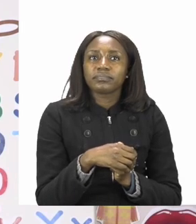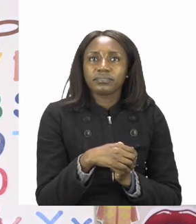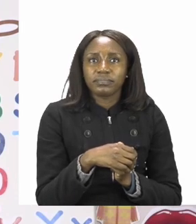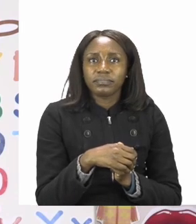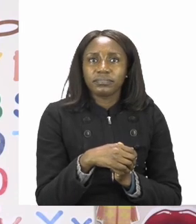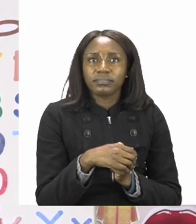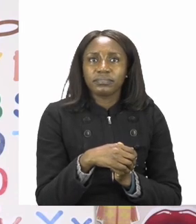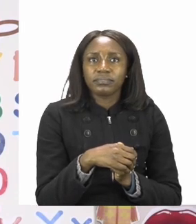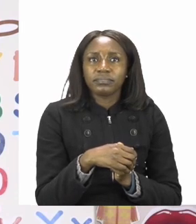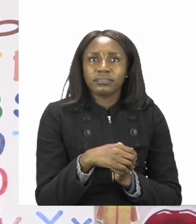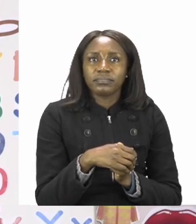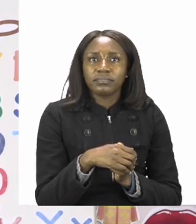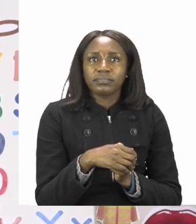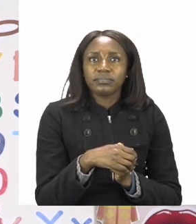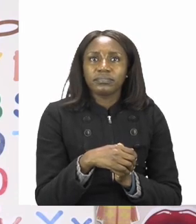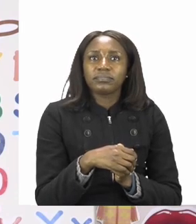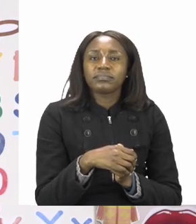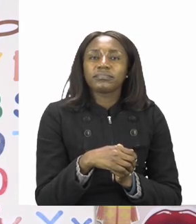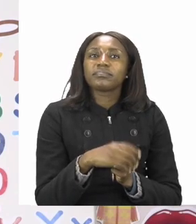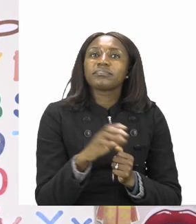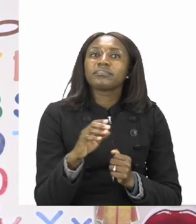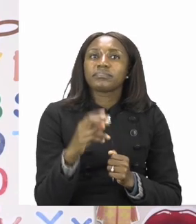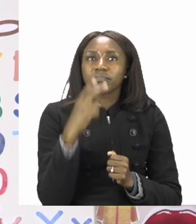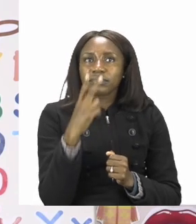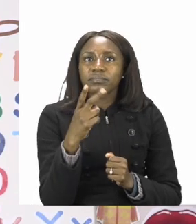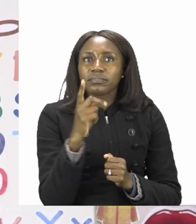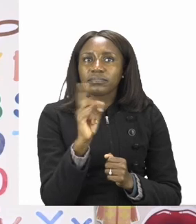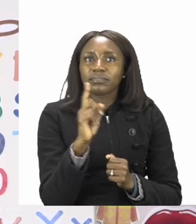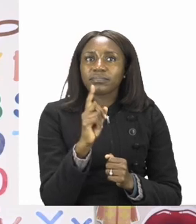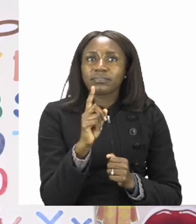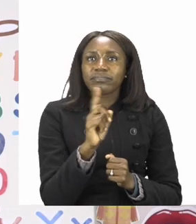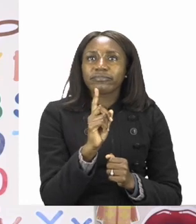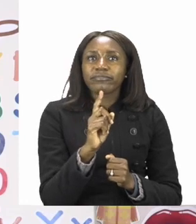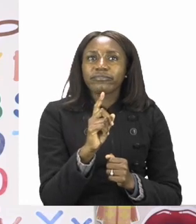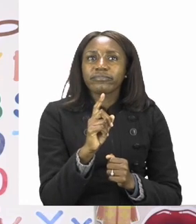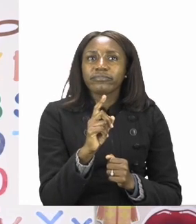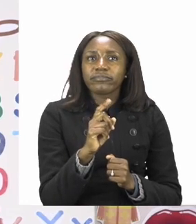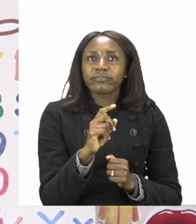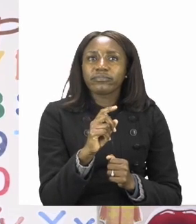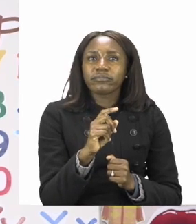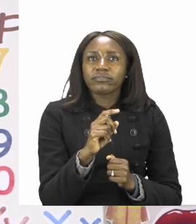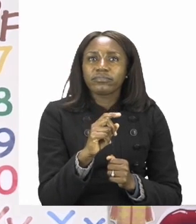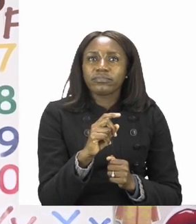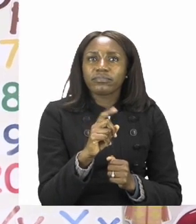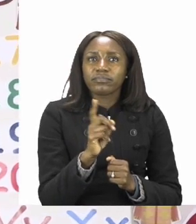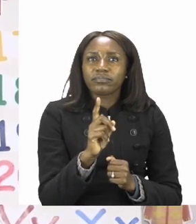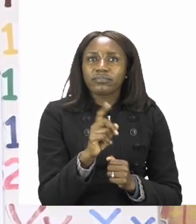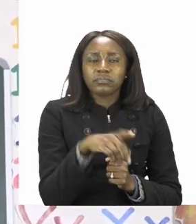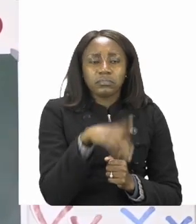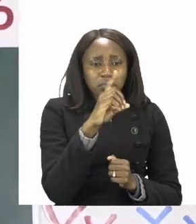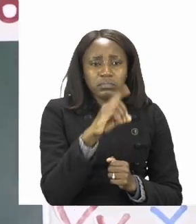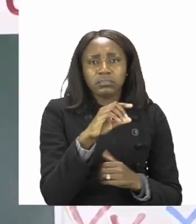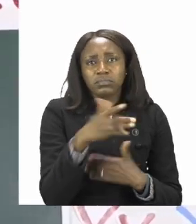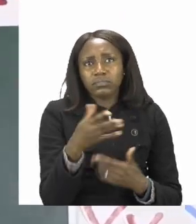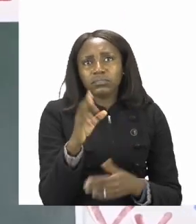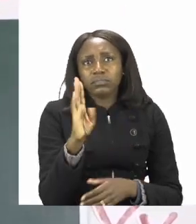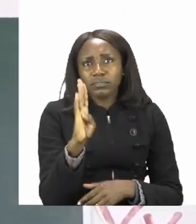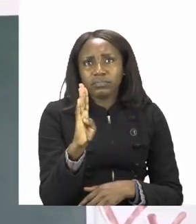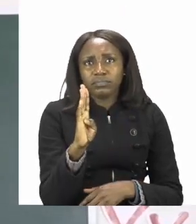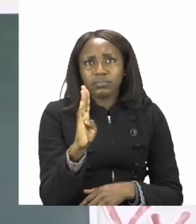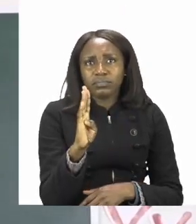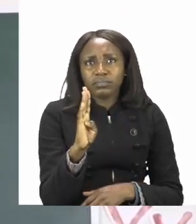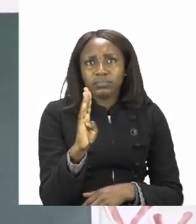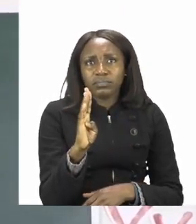try and describe is in my hands. This item here